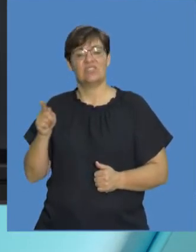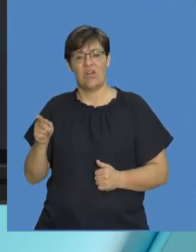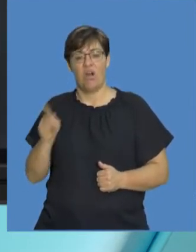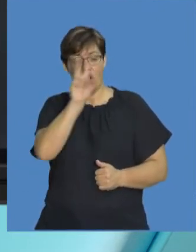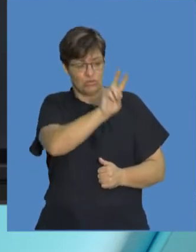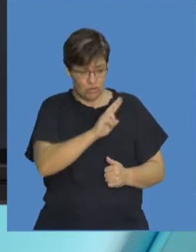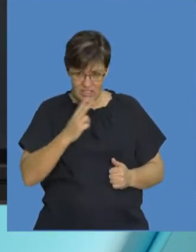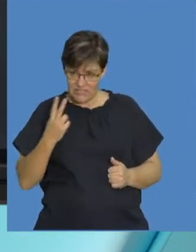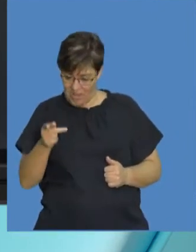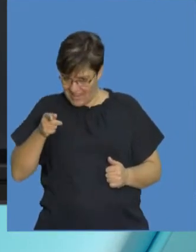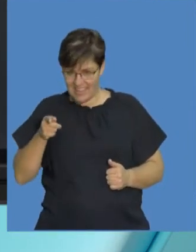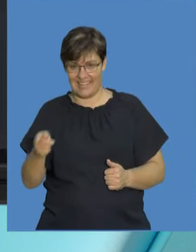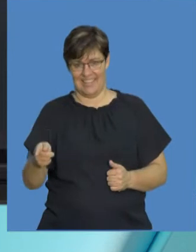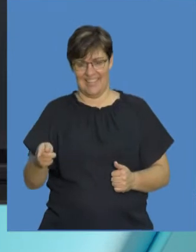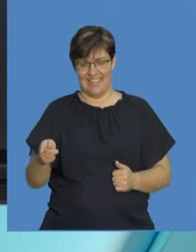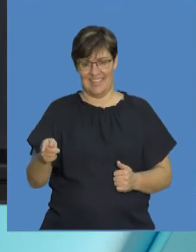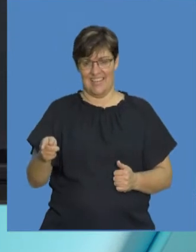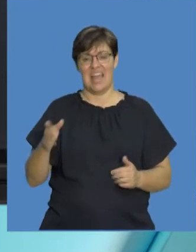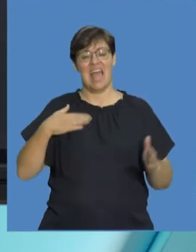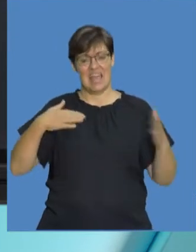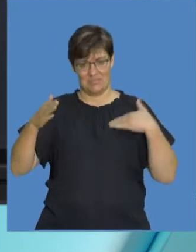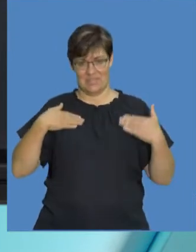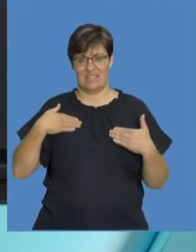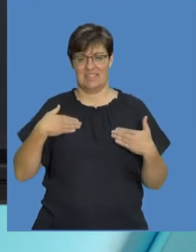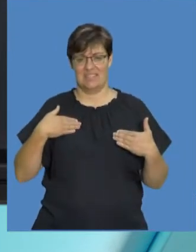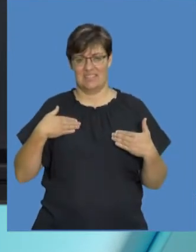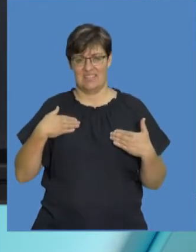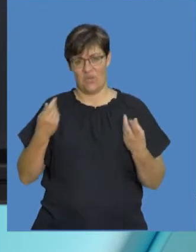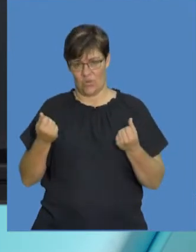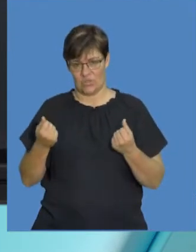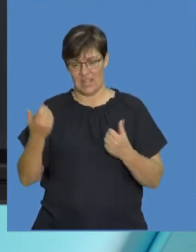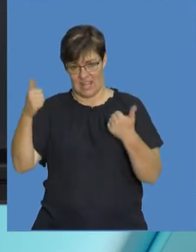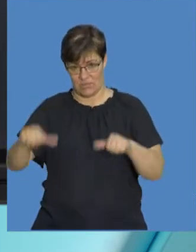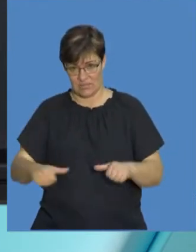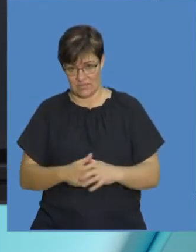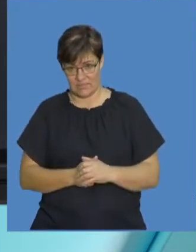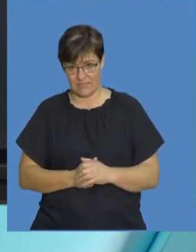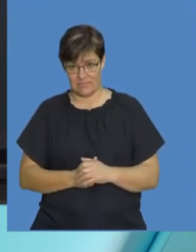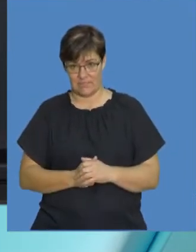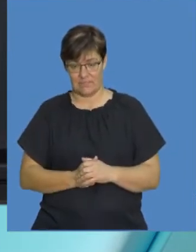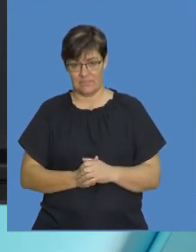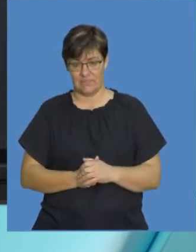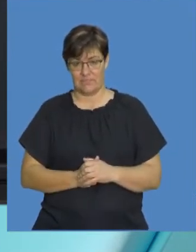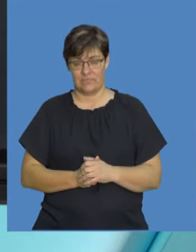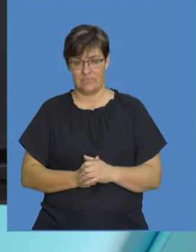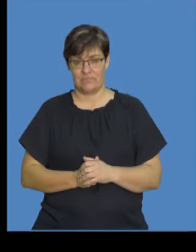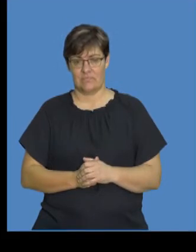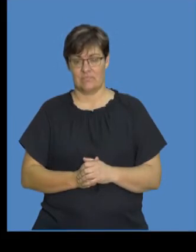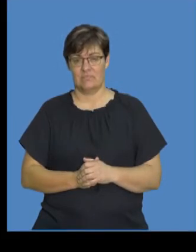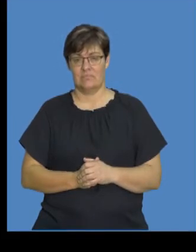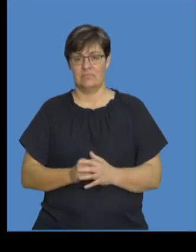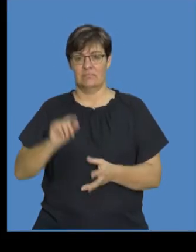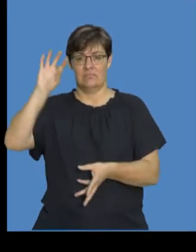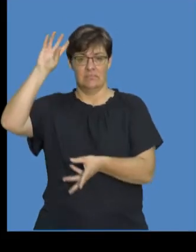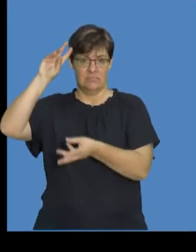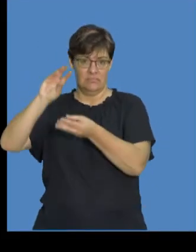therefore, transfer that component into your administration cost account. Okay, right.